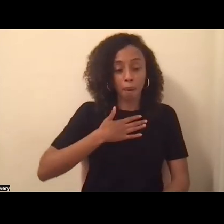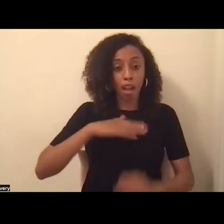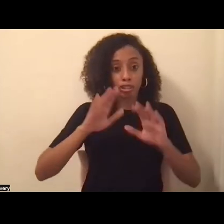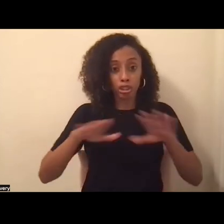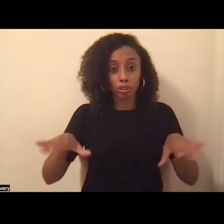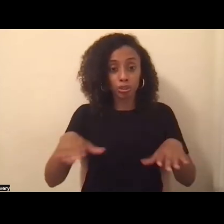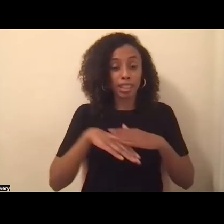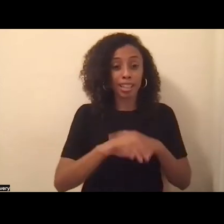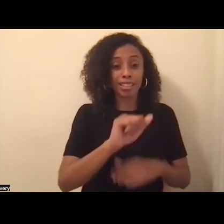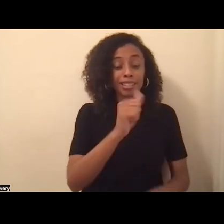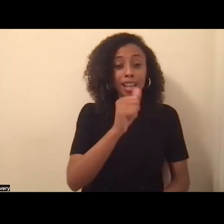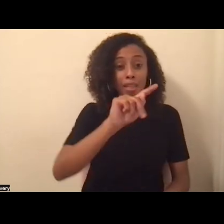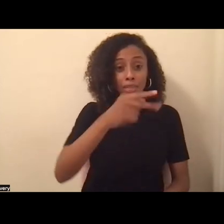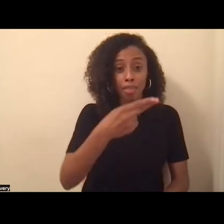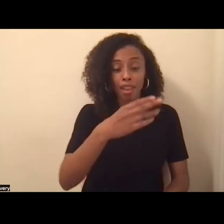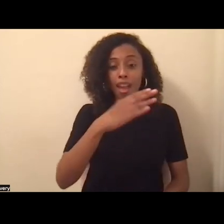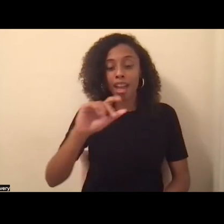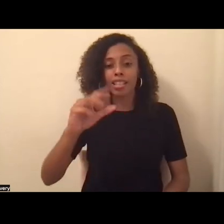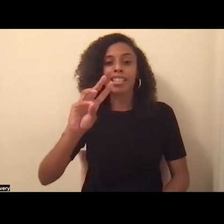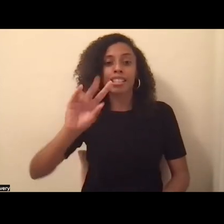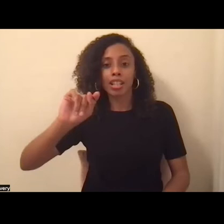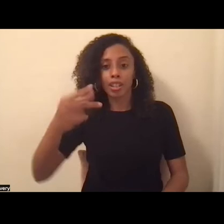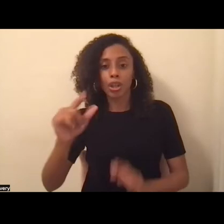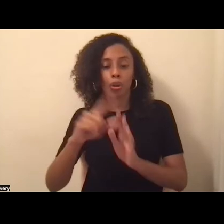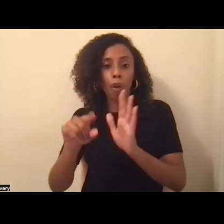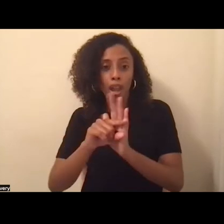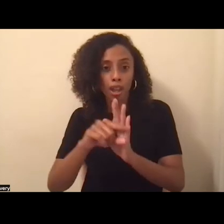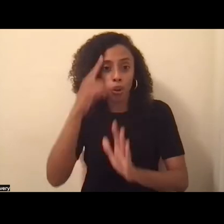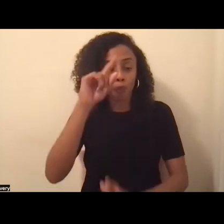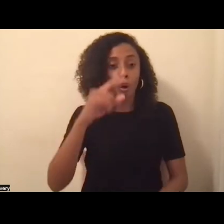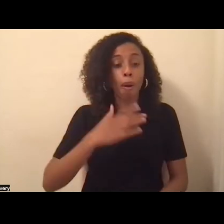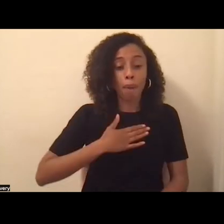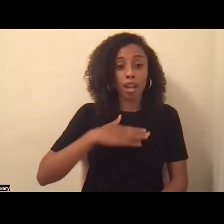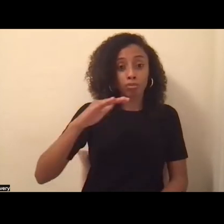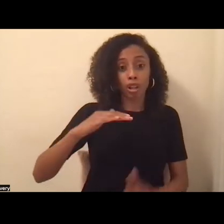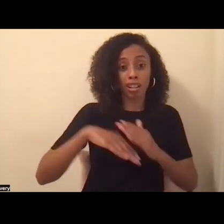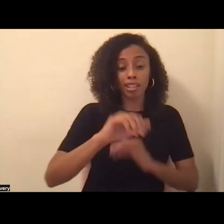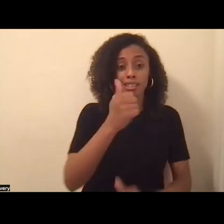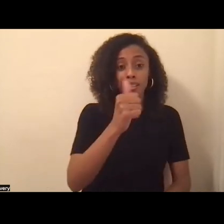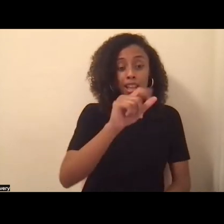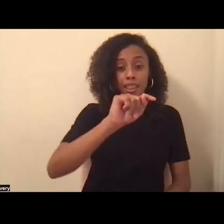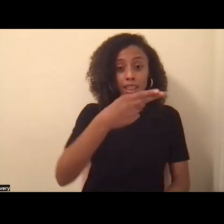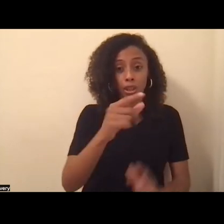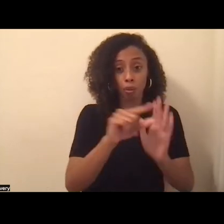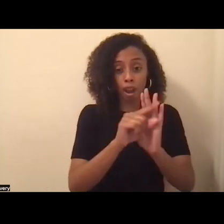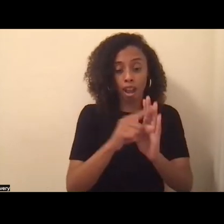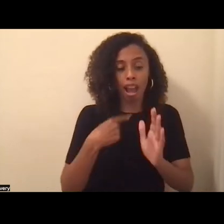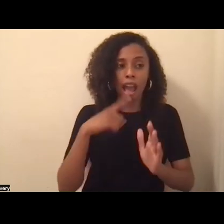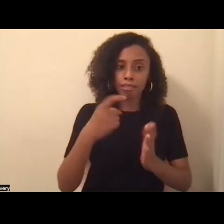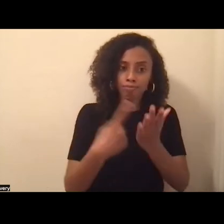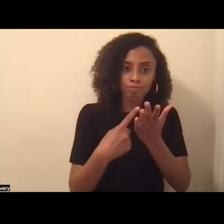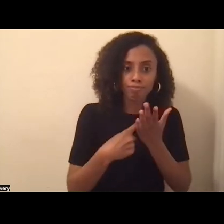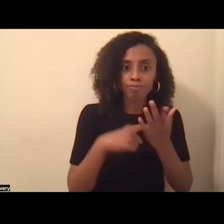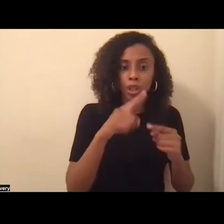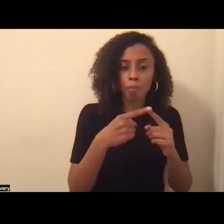yes. I think I might have shared that for my 10th grader, I had to talk with her about her